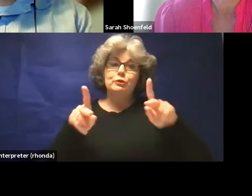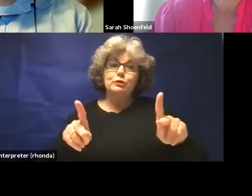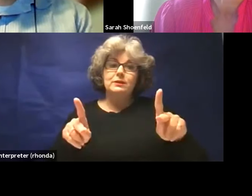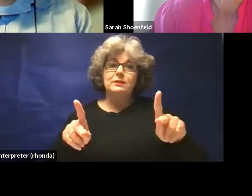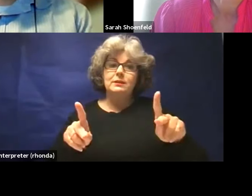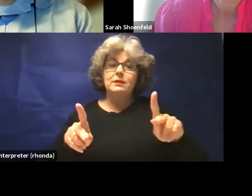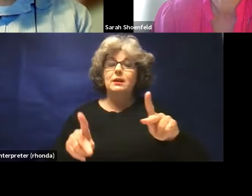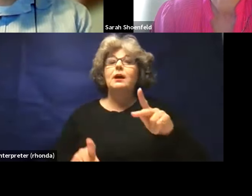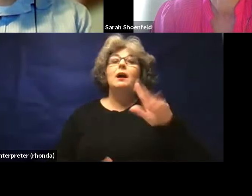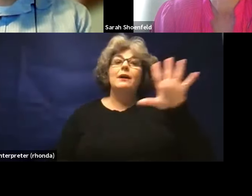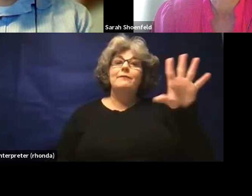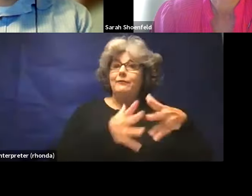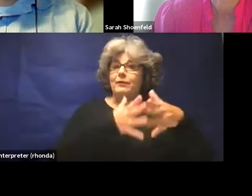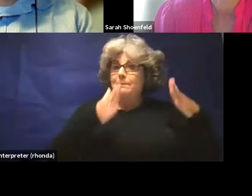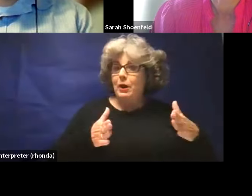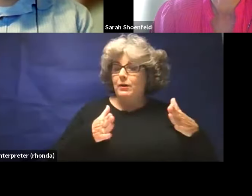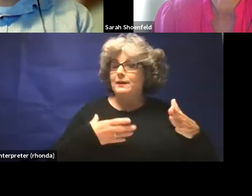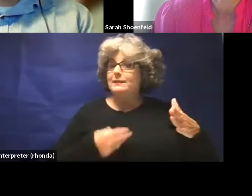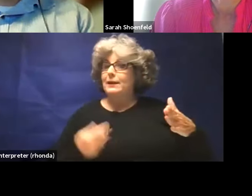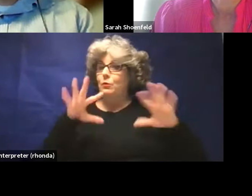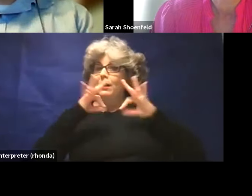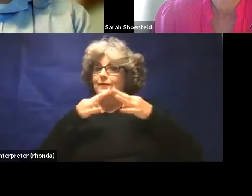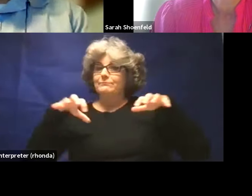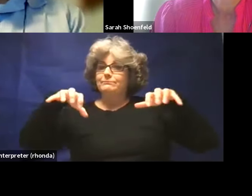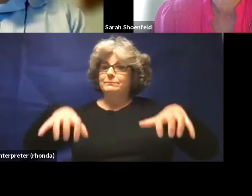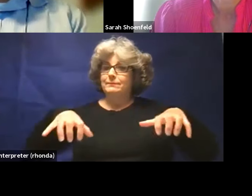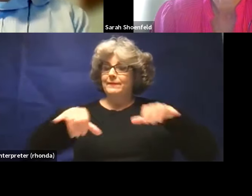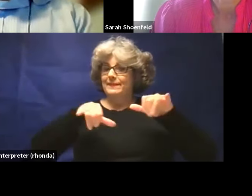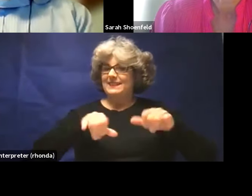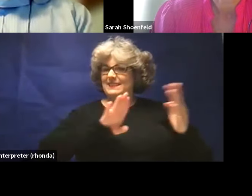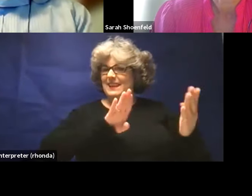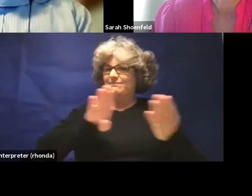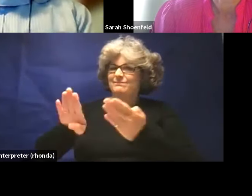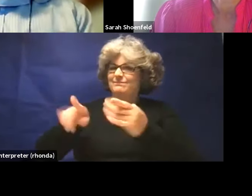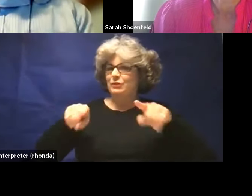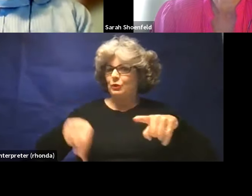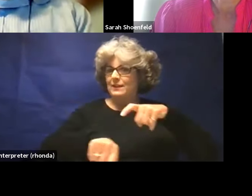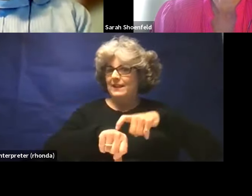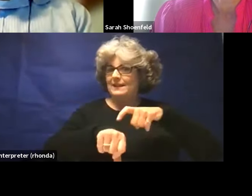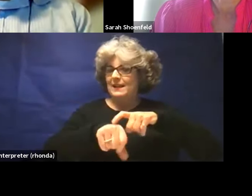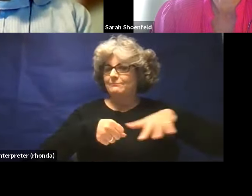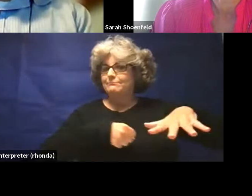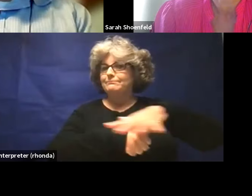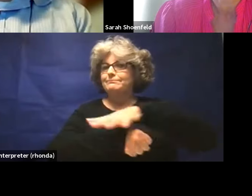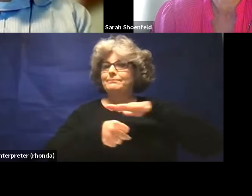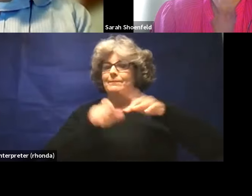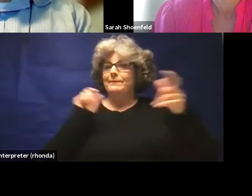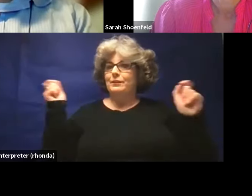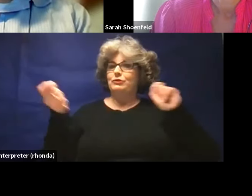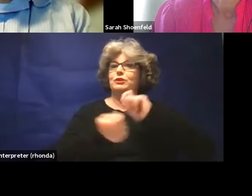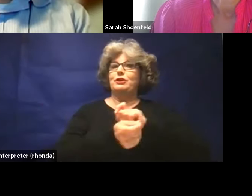members of both African-American and white families who resided on the same blocks during this period of their neighborhood's racial